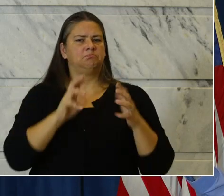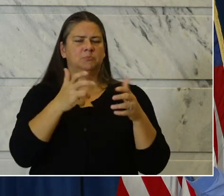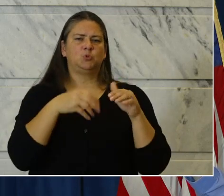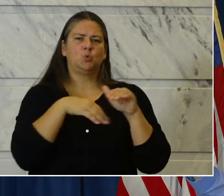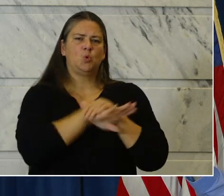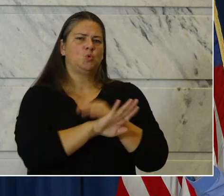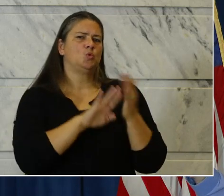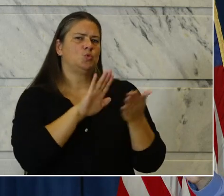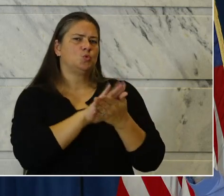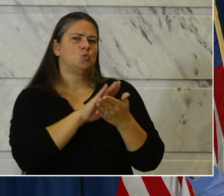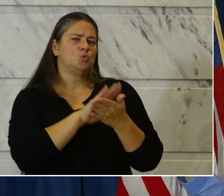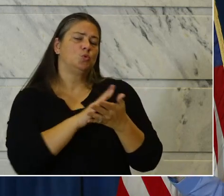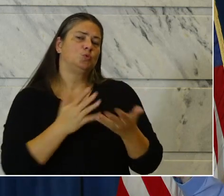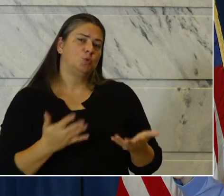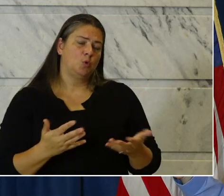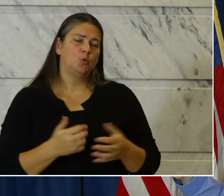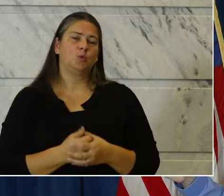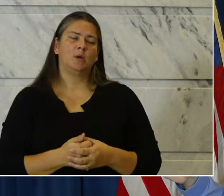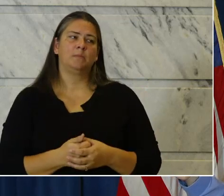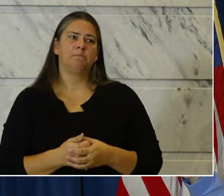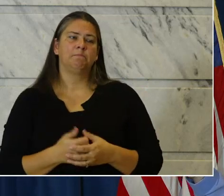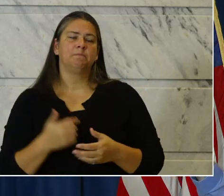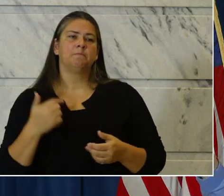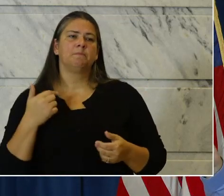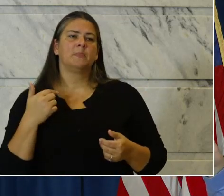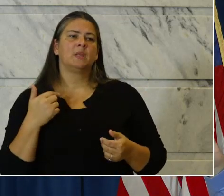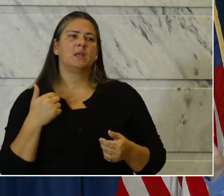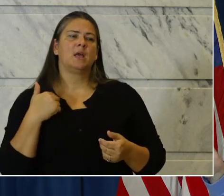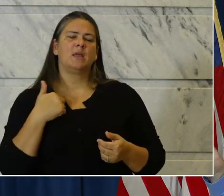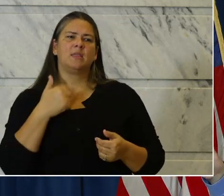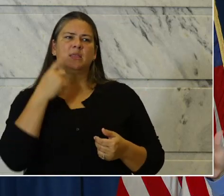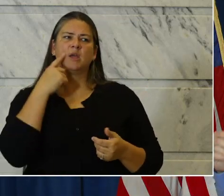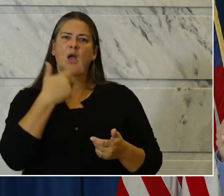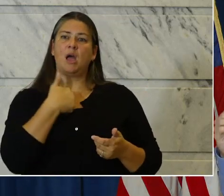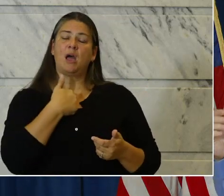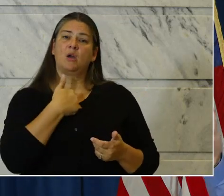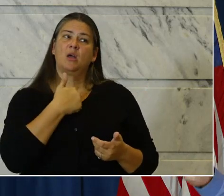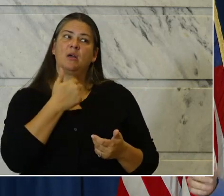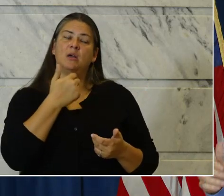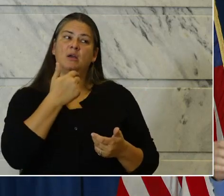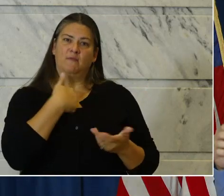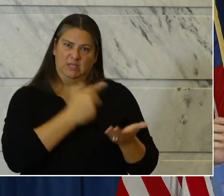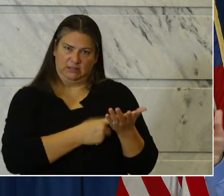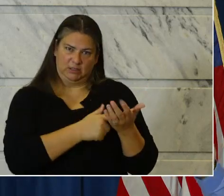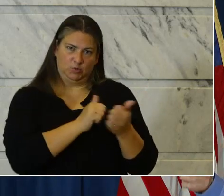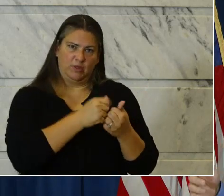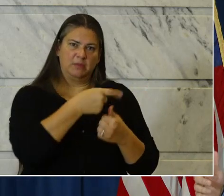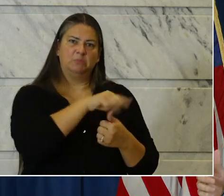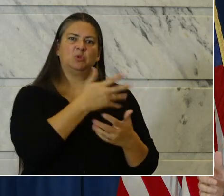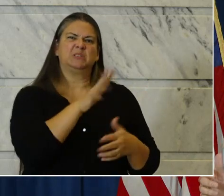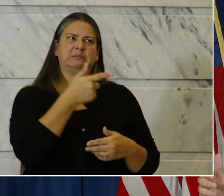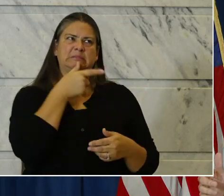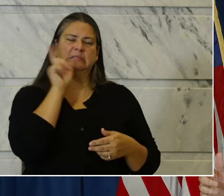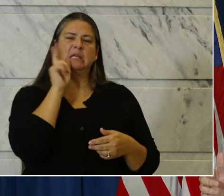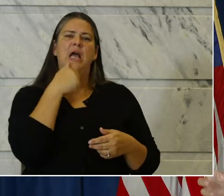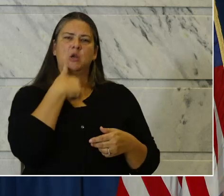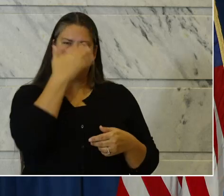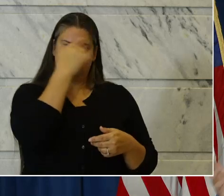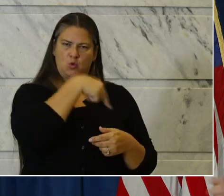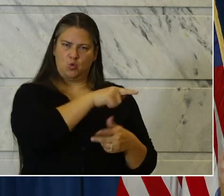I think, and I talked to Superintendent Kalk the other day, I think he very much wants to follow the